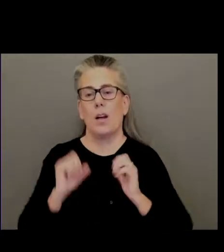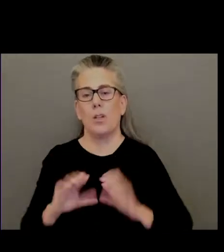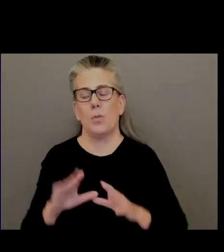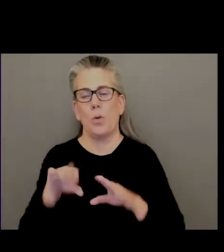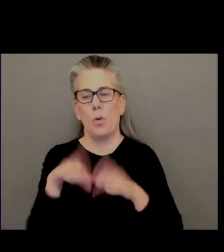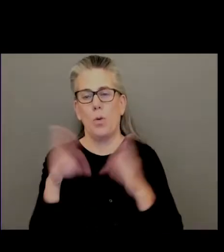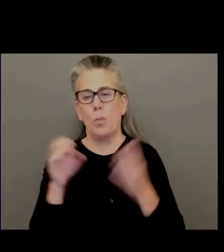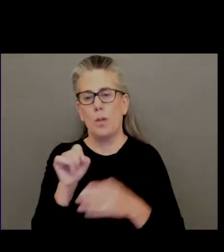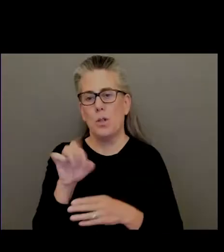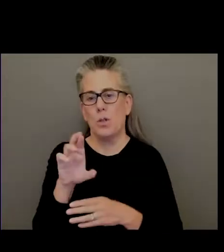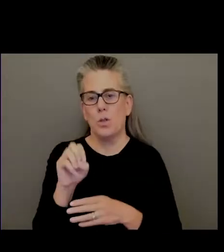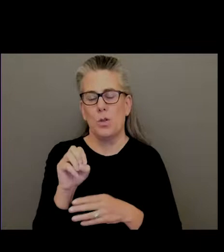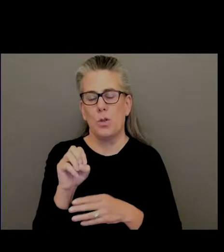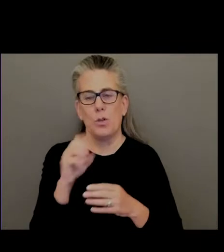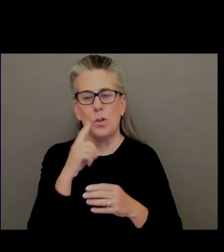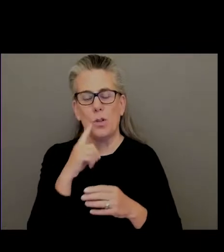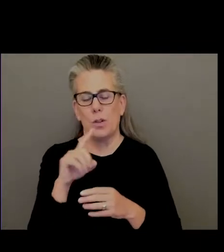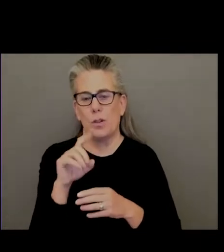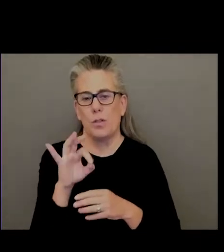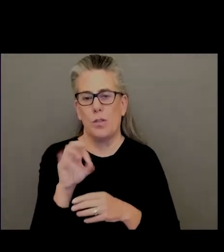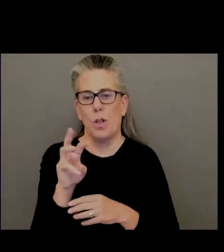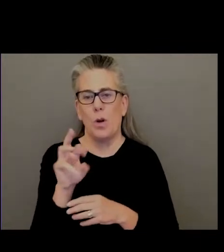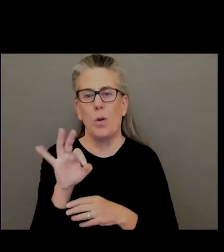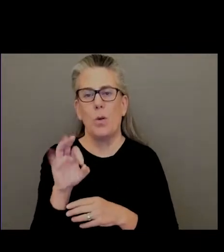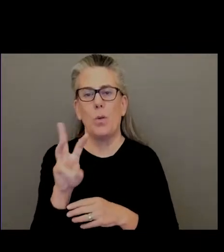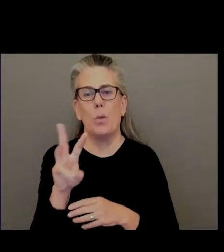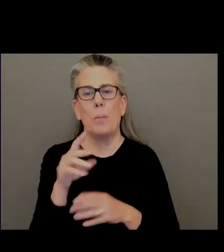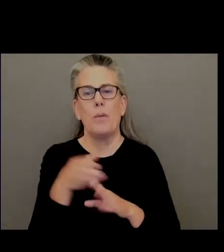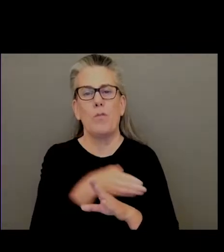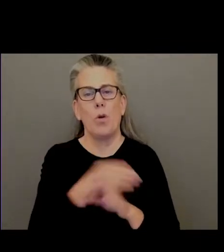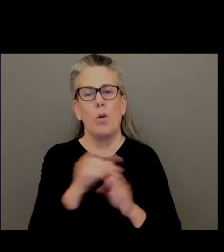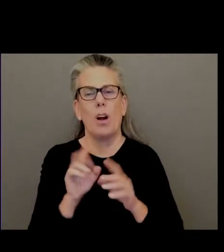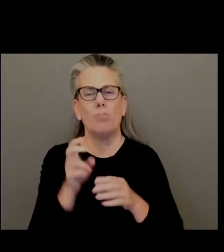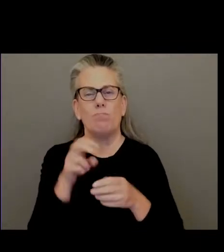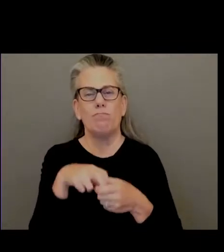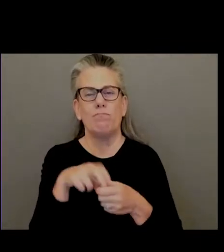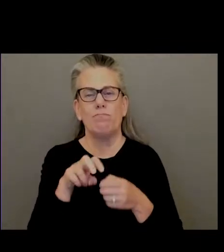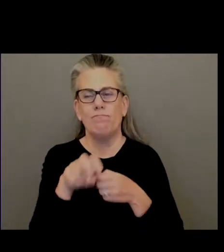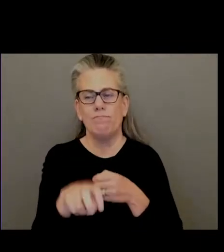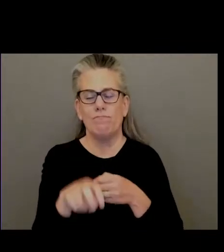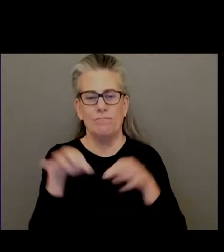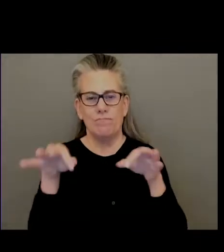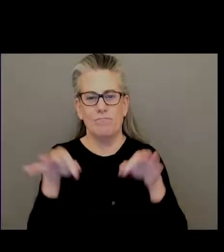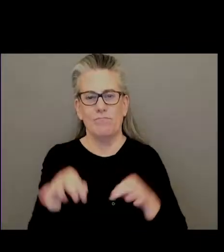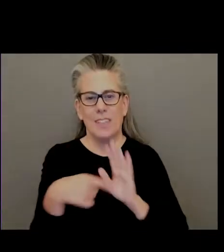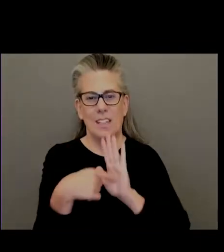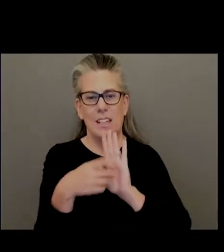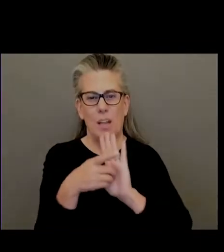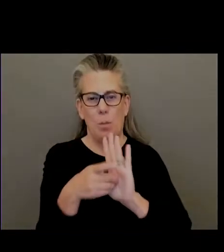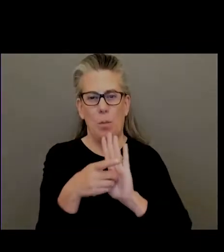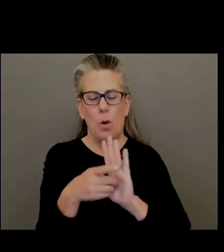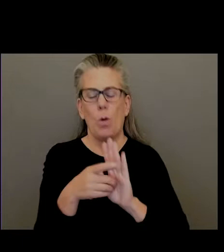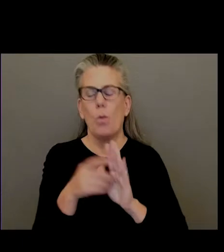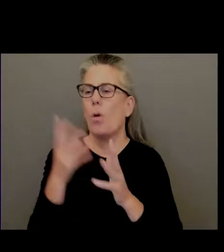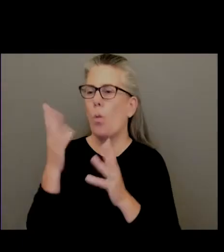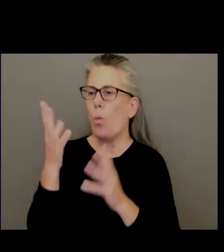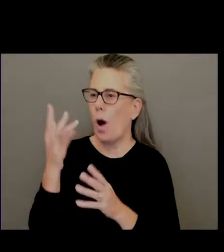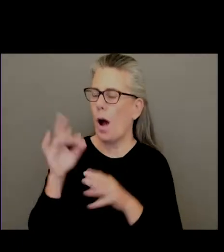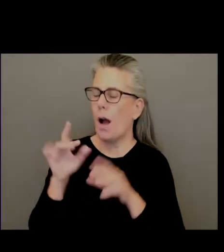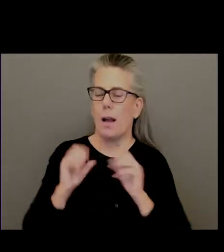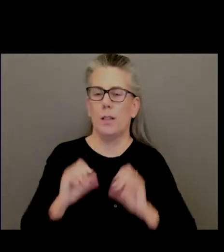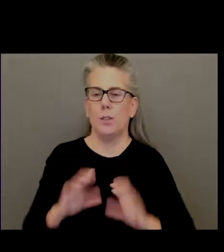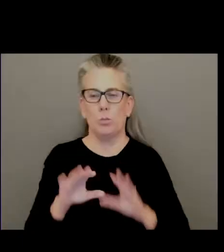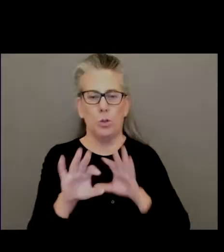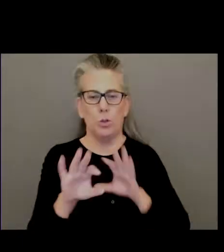Now, before I jump to the demo, let us take a quick step back and discuss why customers are choosing Kubeflow on Kubernetes and what challenges